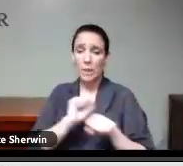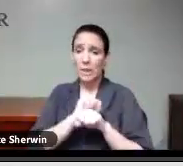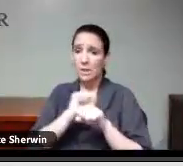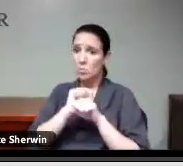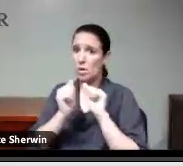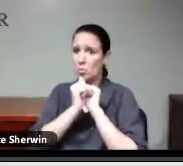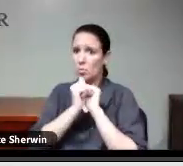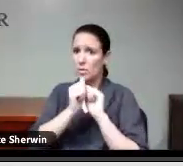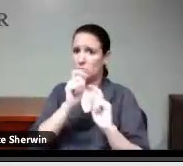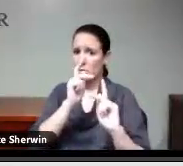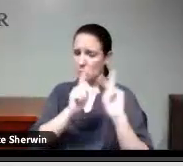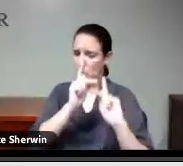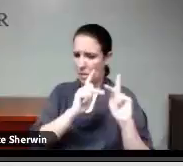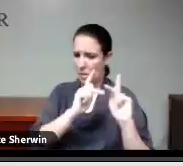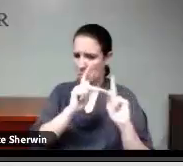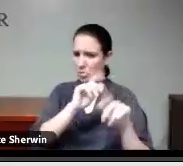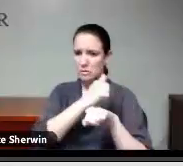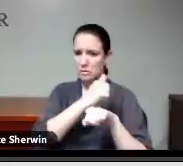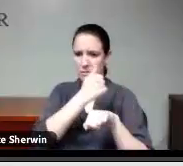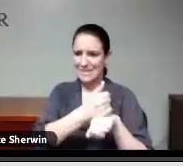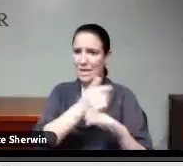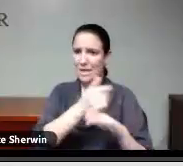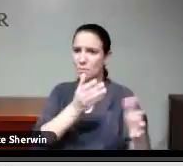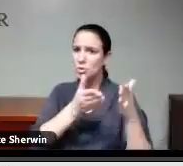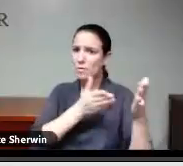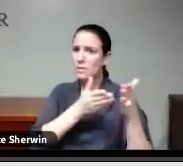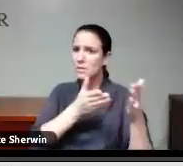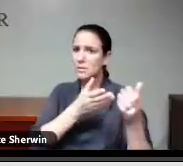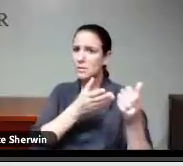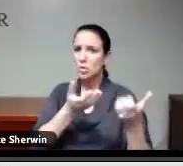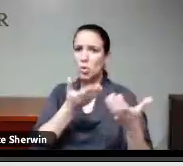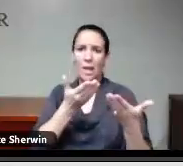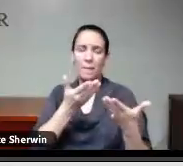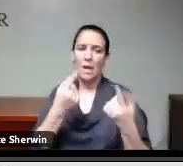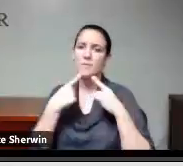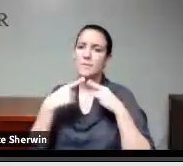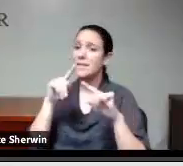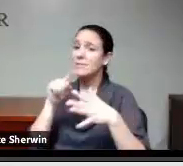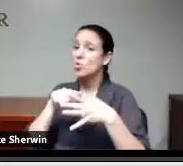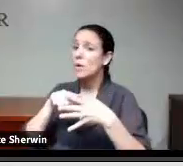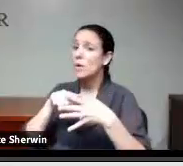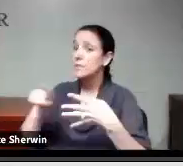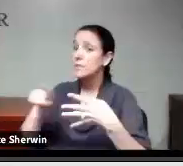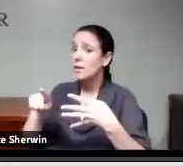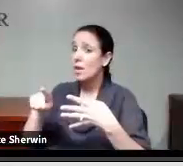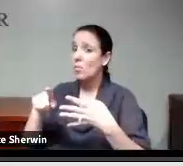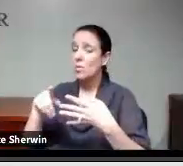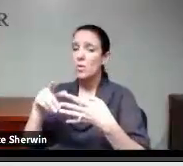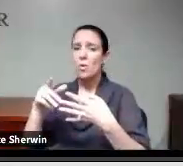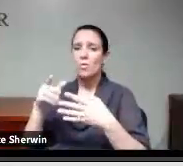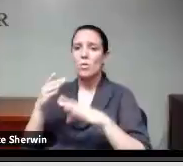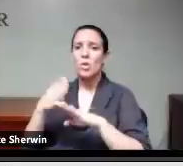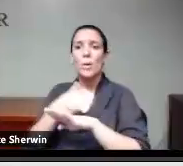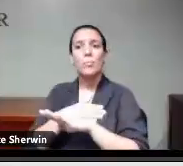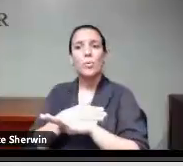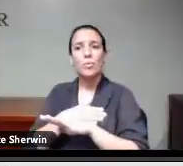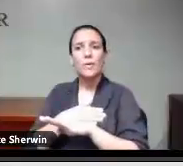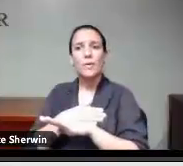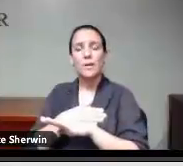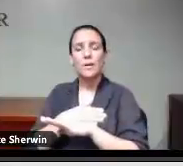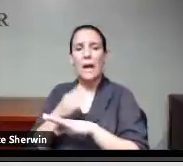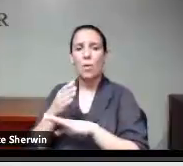programs and services where at the end of it, one of the success criteria could be about us strengthening our relationship with a particular cultural